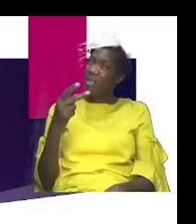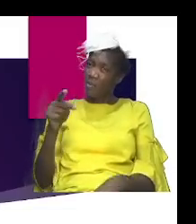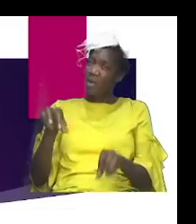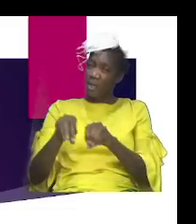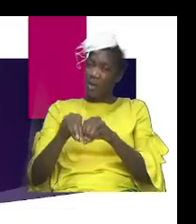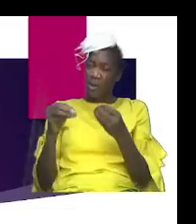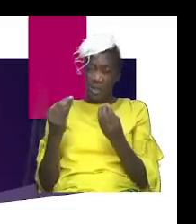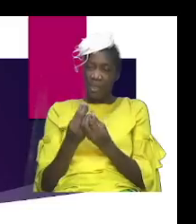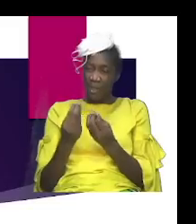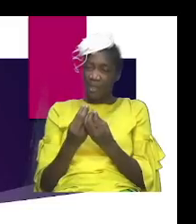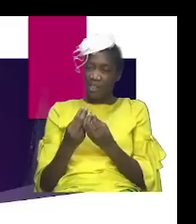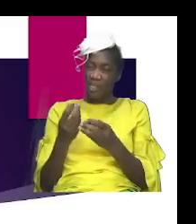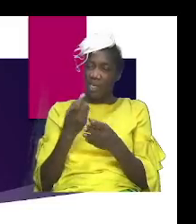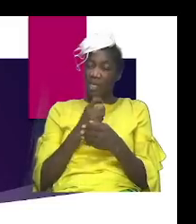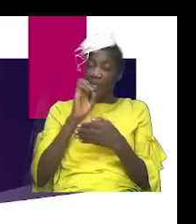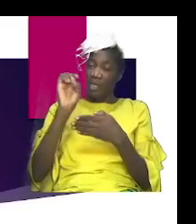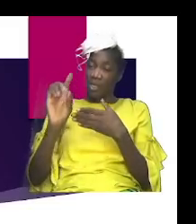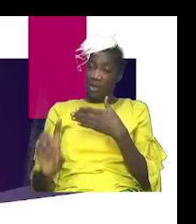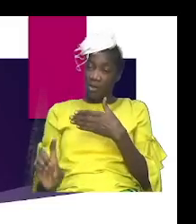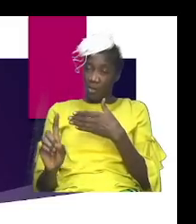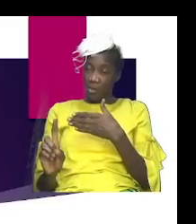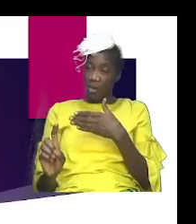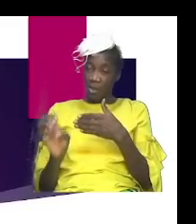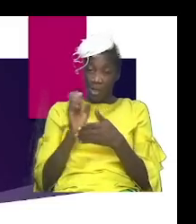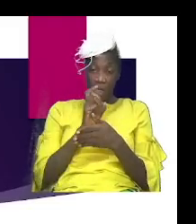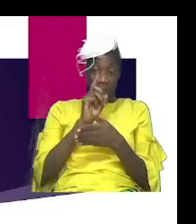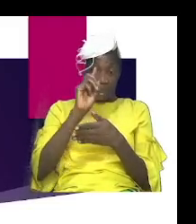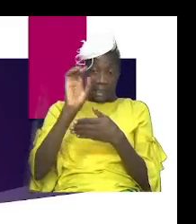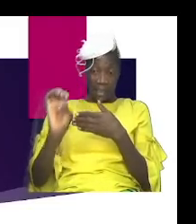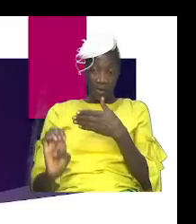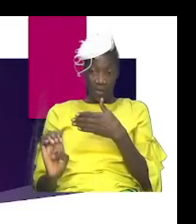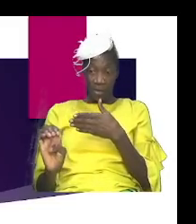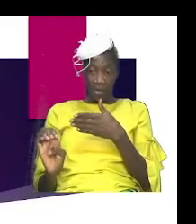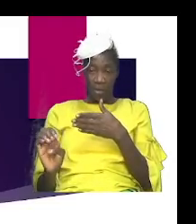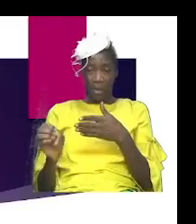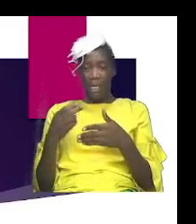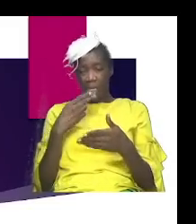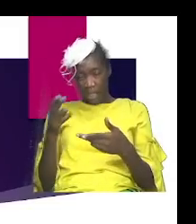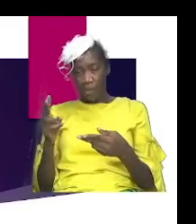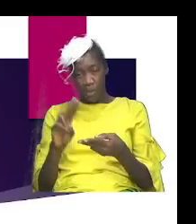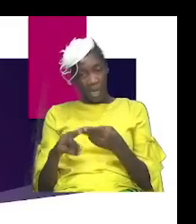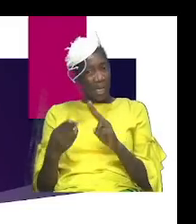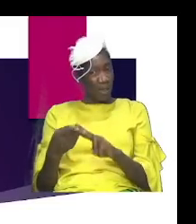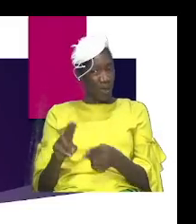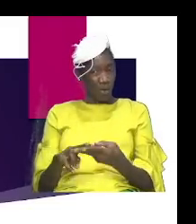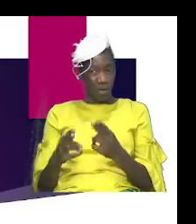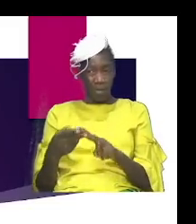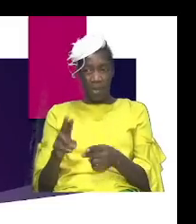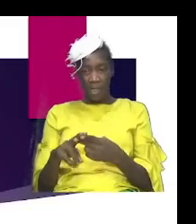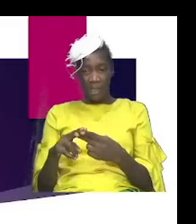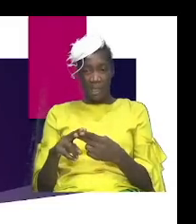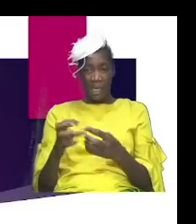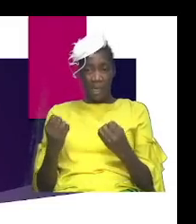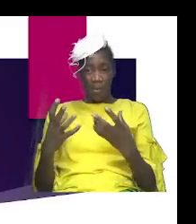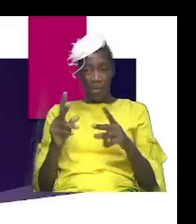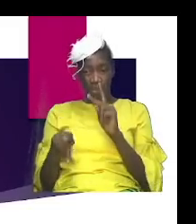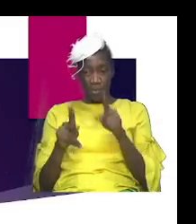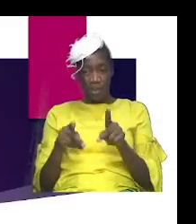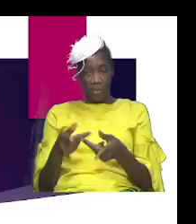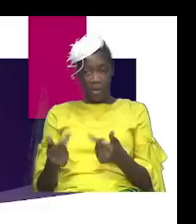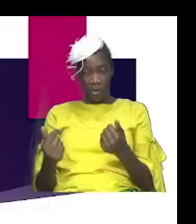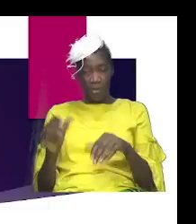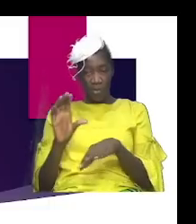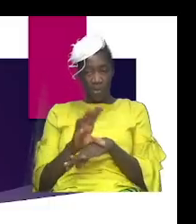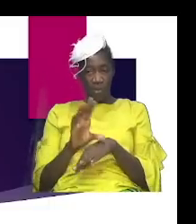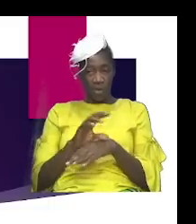many people were there. There are some folks that are looking at numbers. Look how much people come to church last week, and look how much people did that, and how much